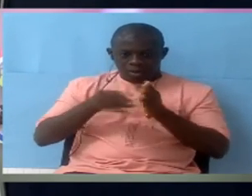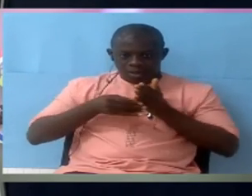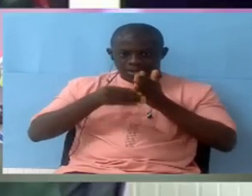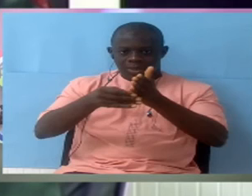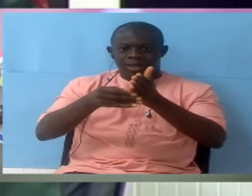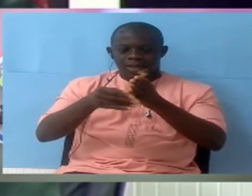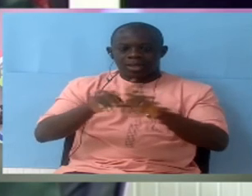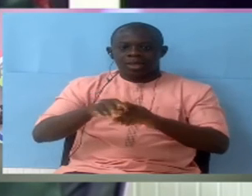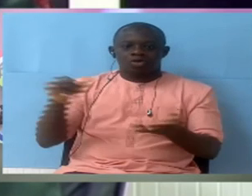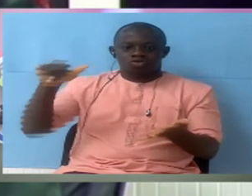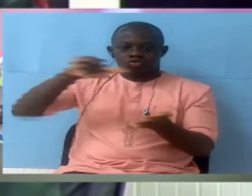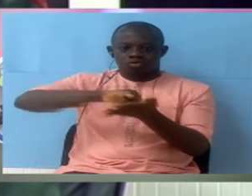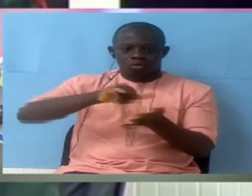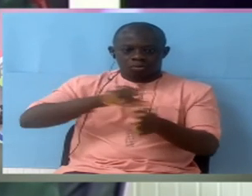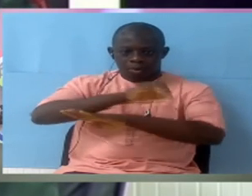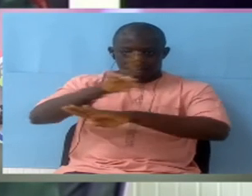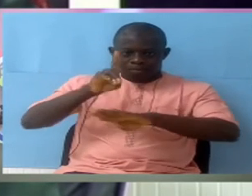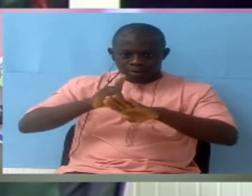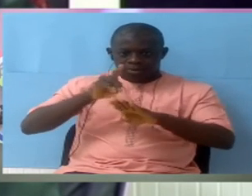nekke njiti